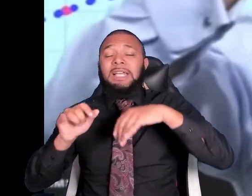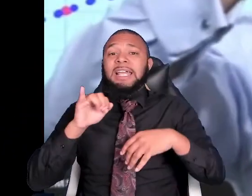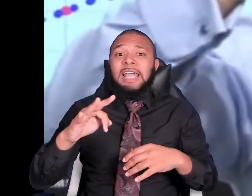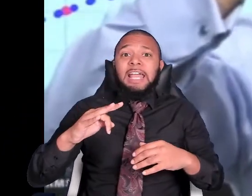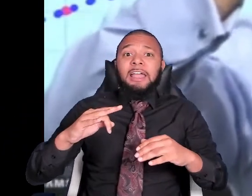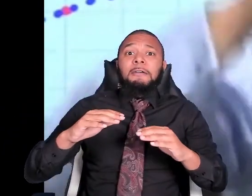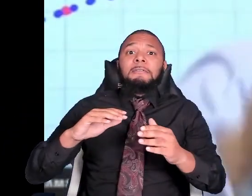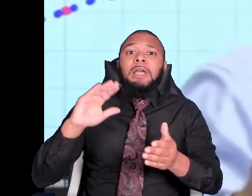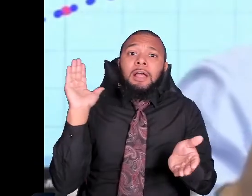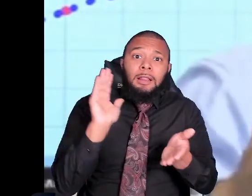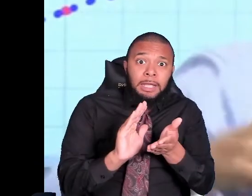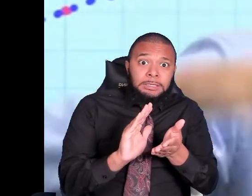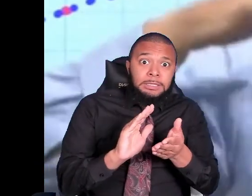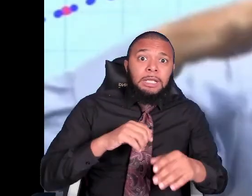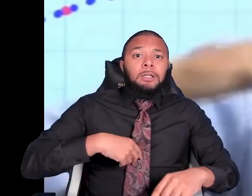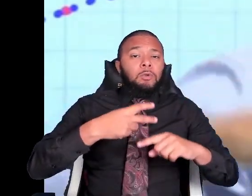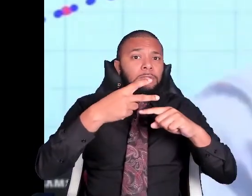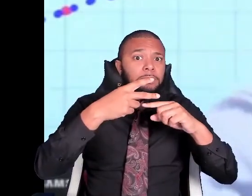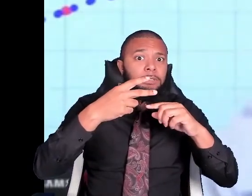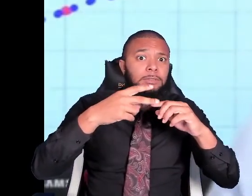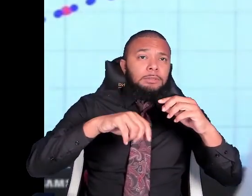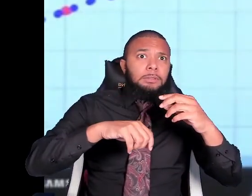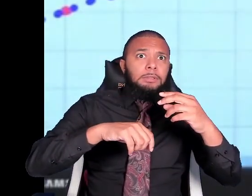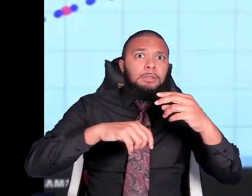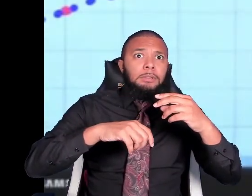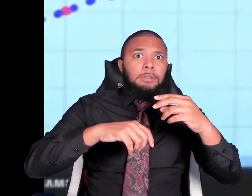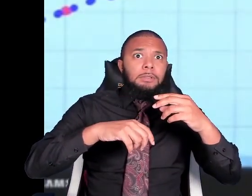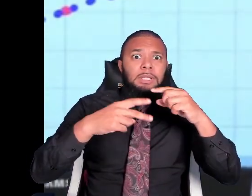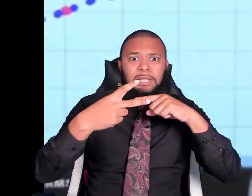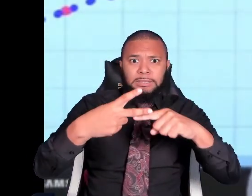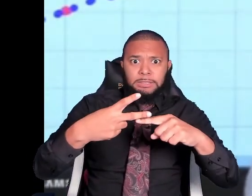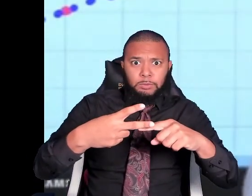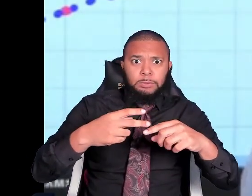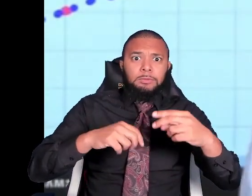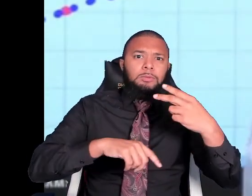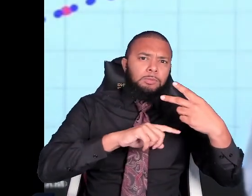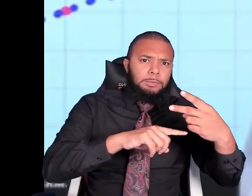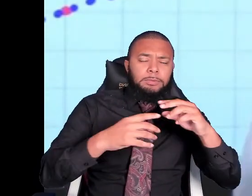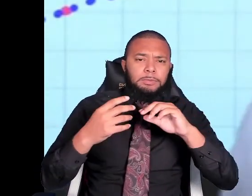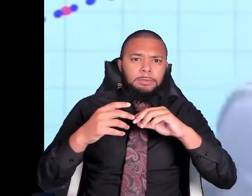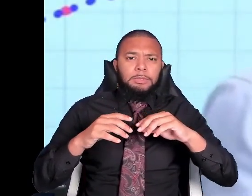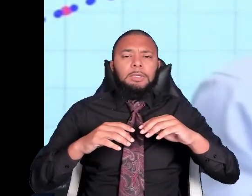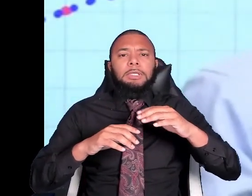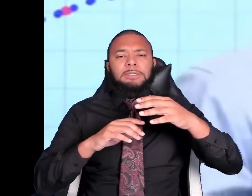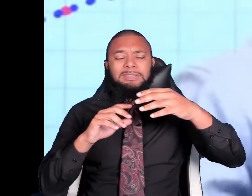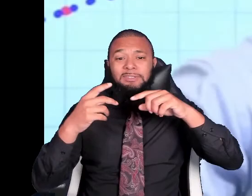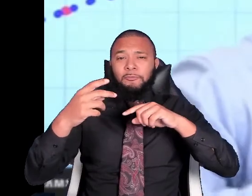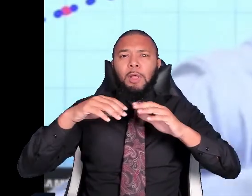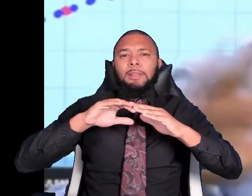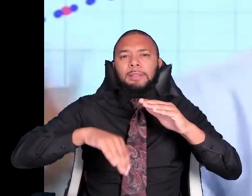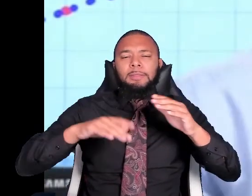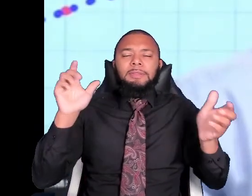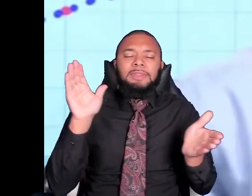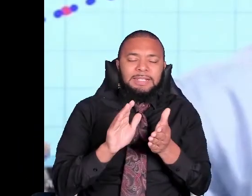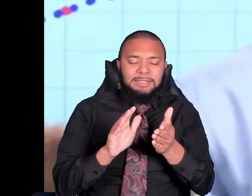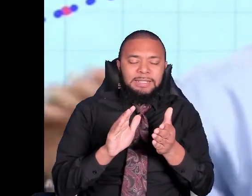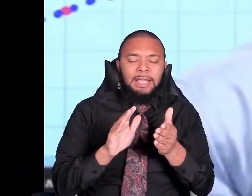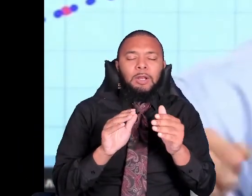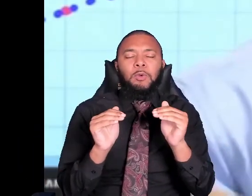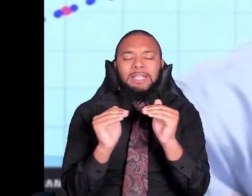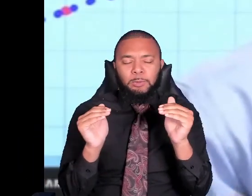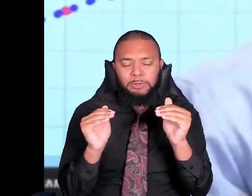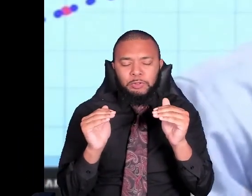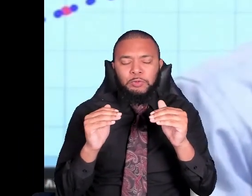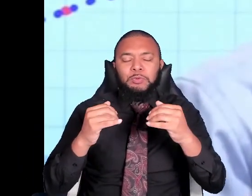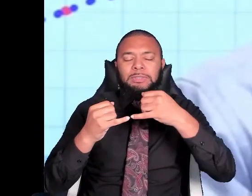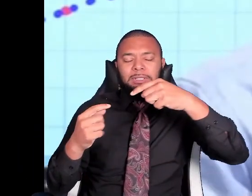or equals to, shade below the line. To check your work, choose any point in